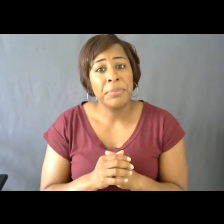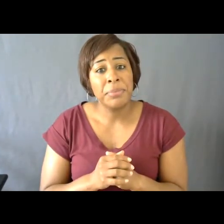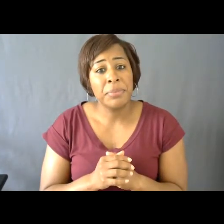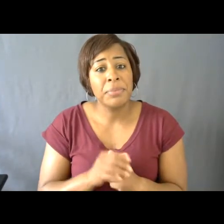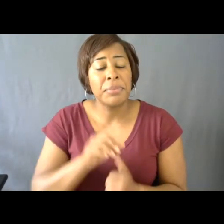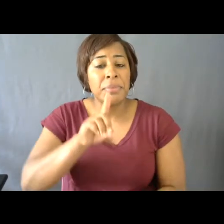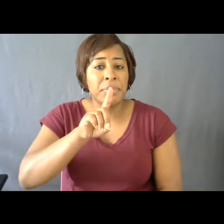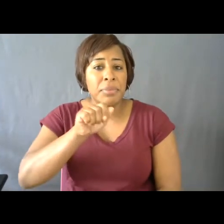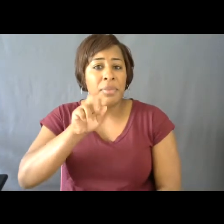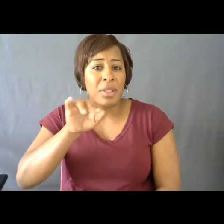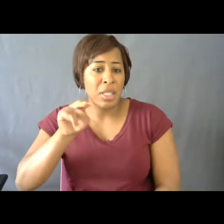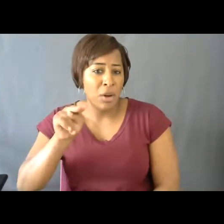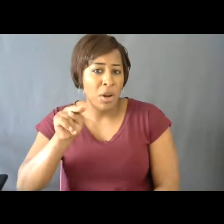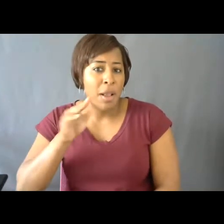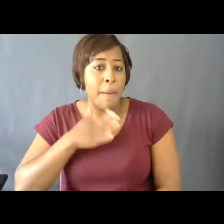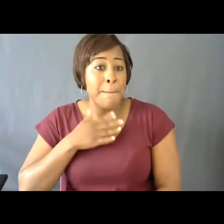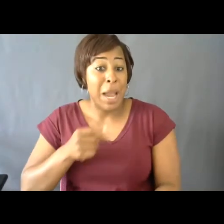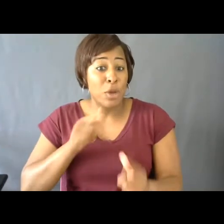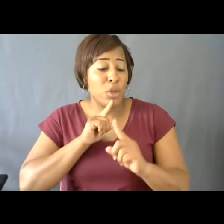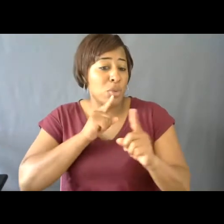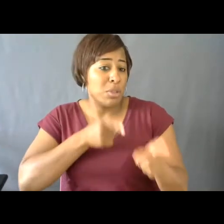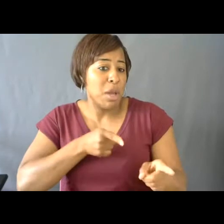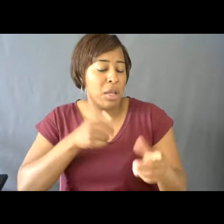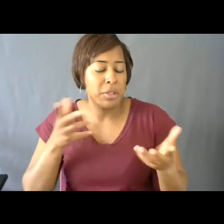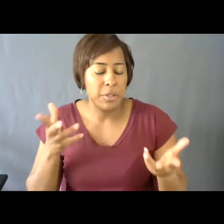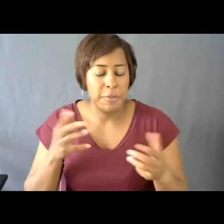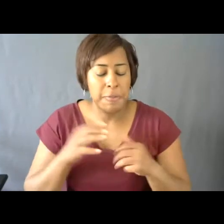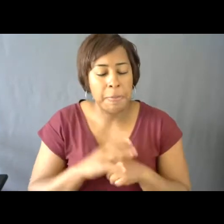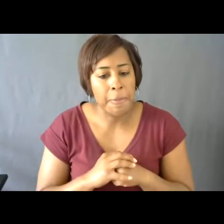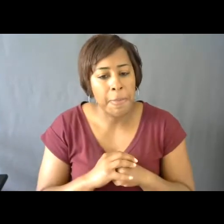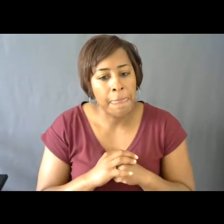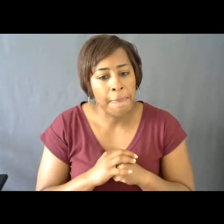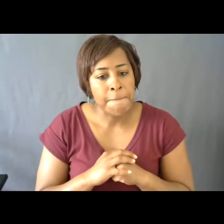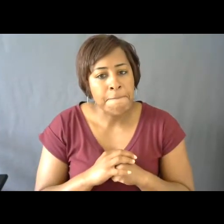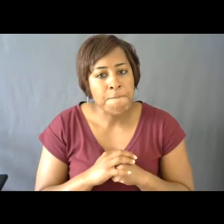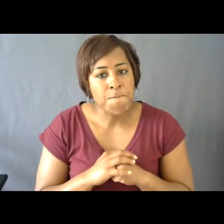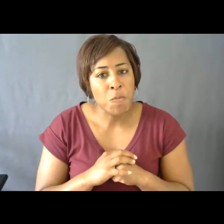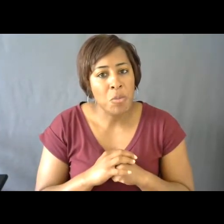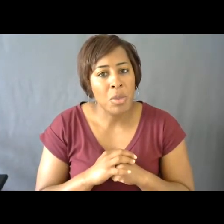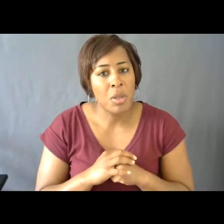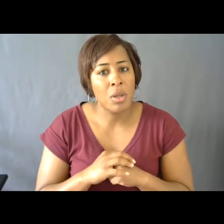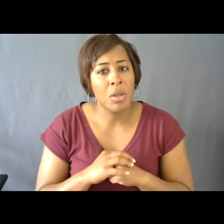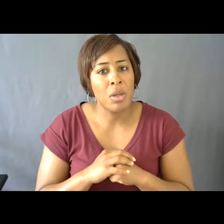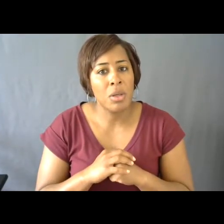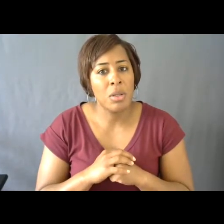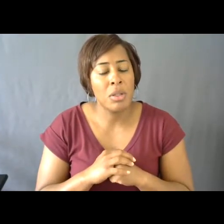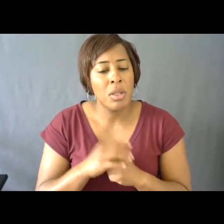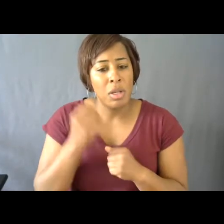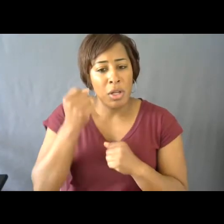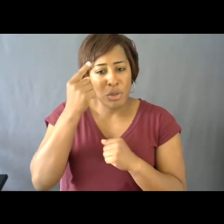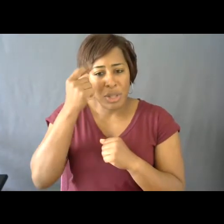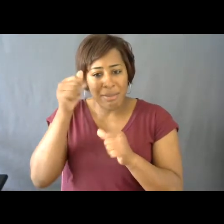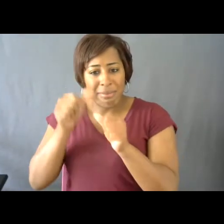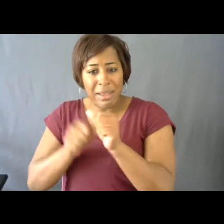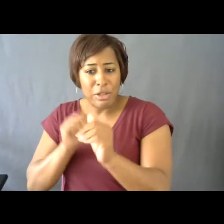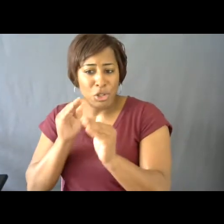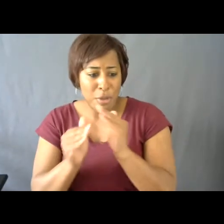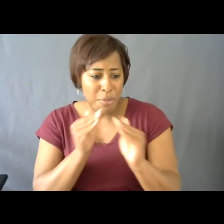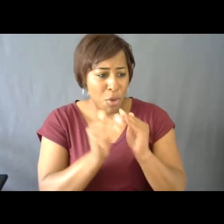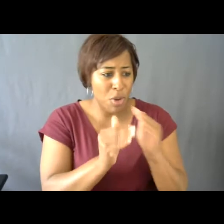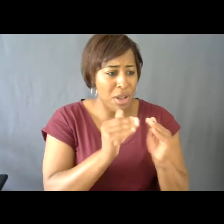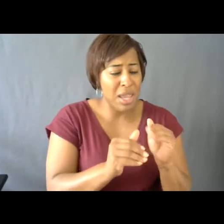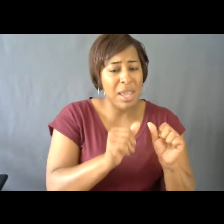I think my quick response to that question is incorporating people from communities and from